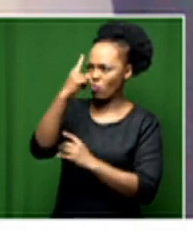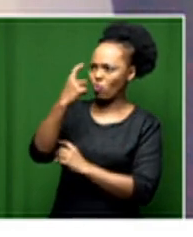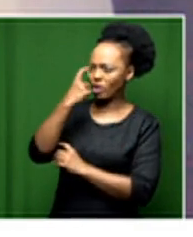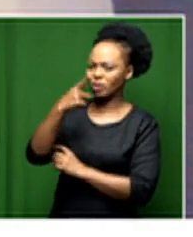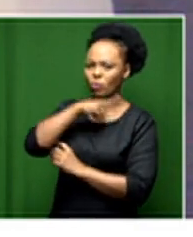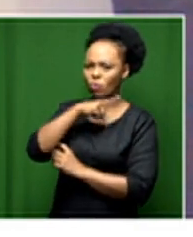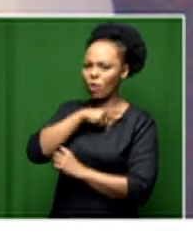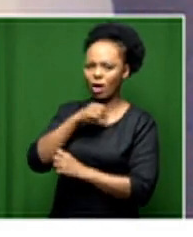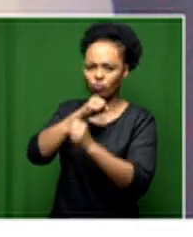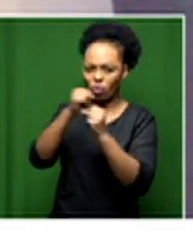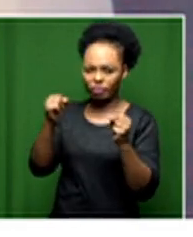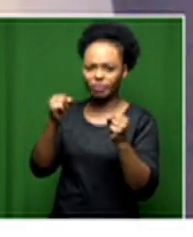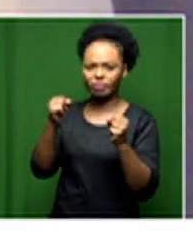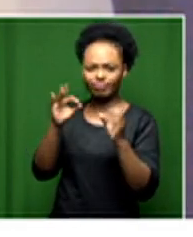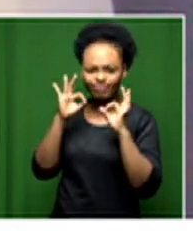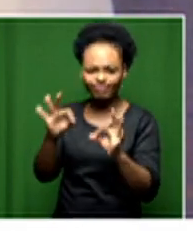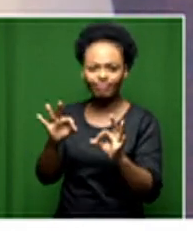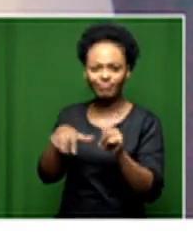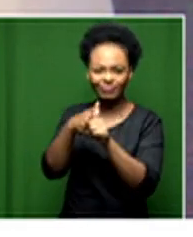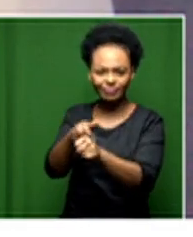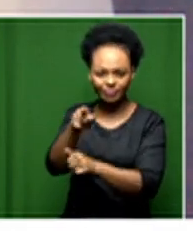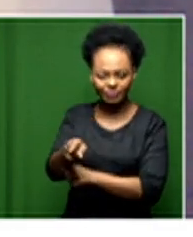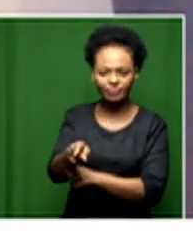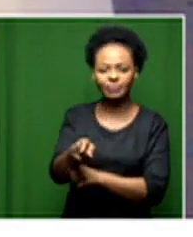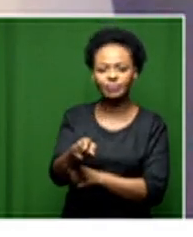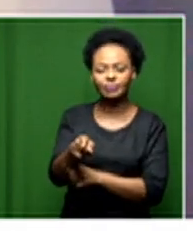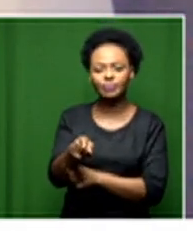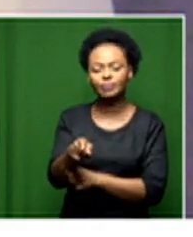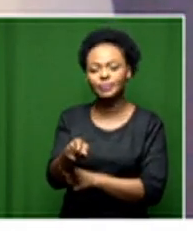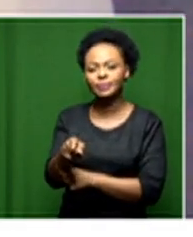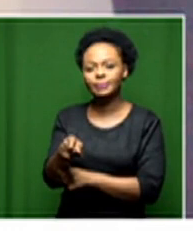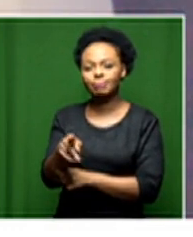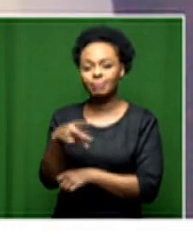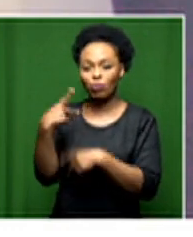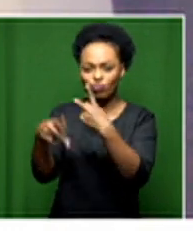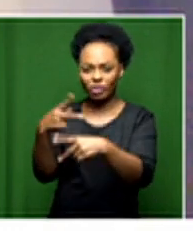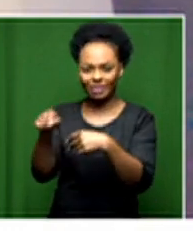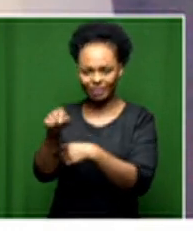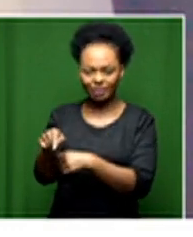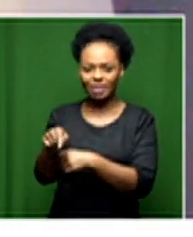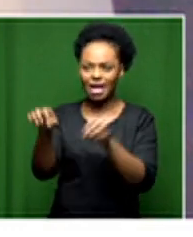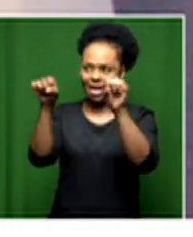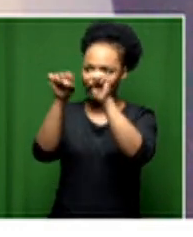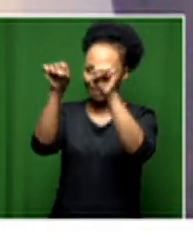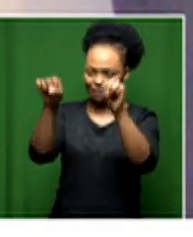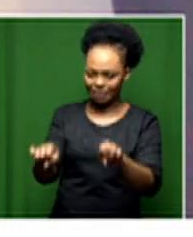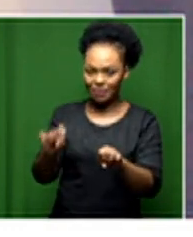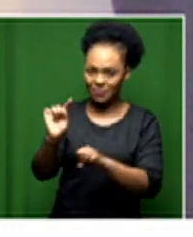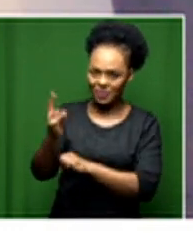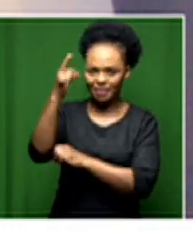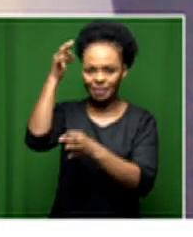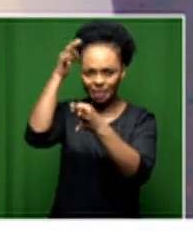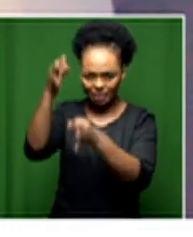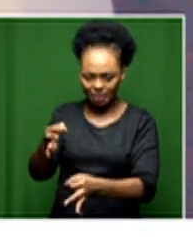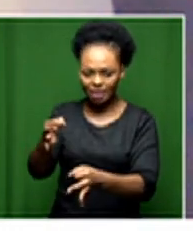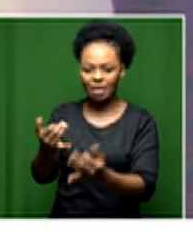to reconcile? I was speaking to the reconciliation process. Of course, if we were to talk about the system, one of the first decisions that we